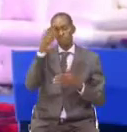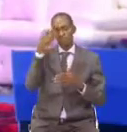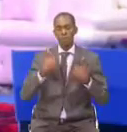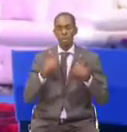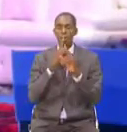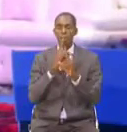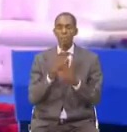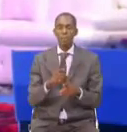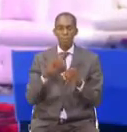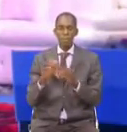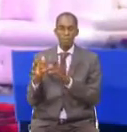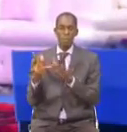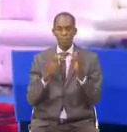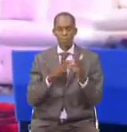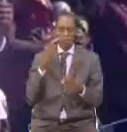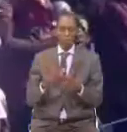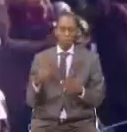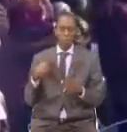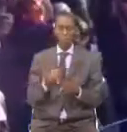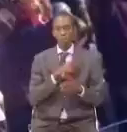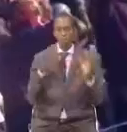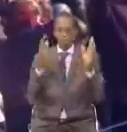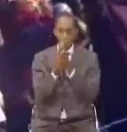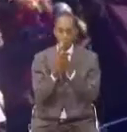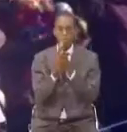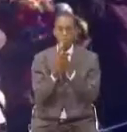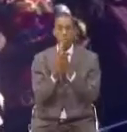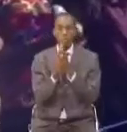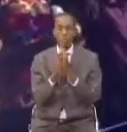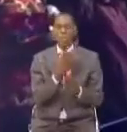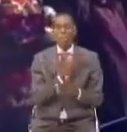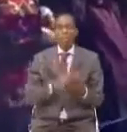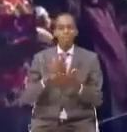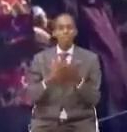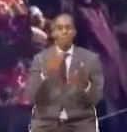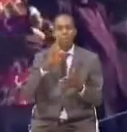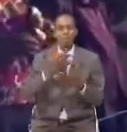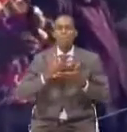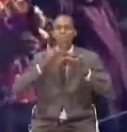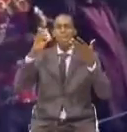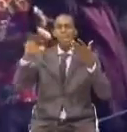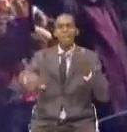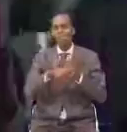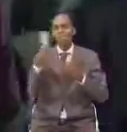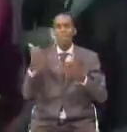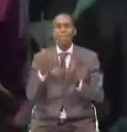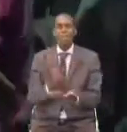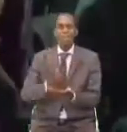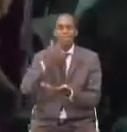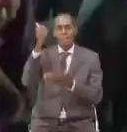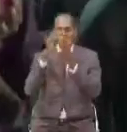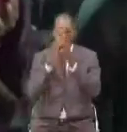In Jesus' name we pray. And somebody shout another amen before you